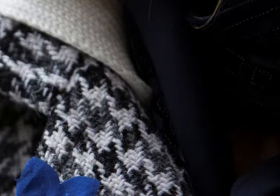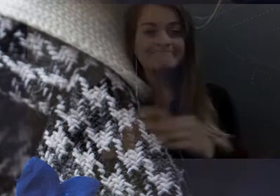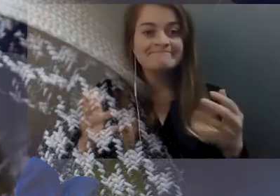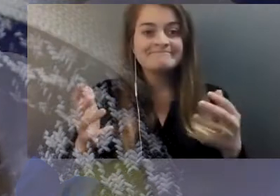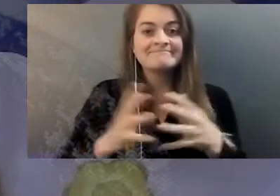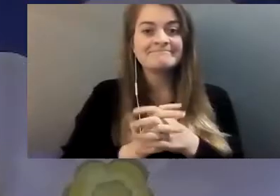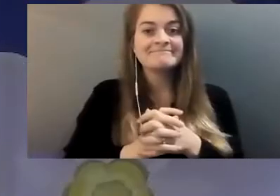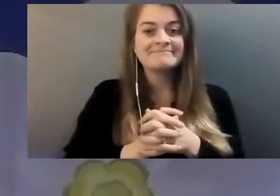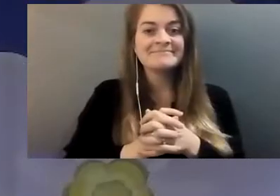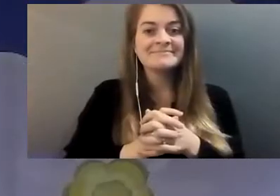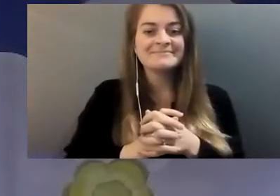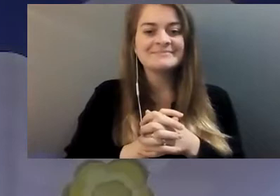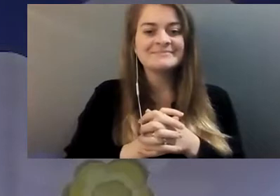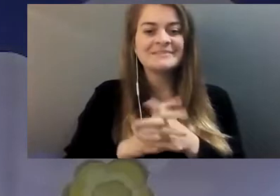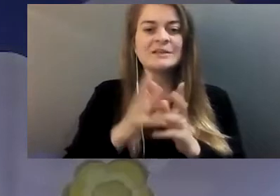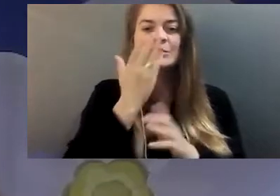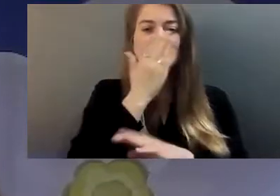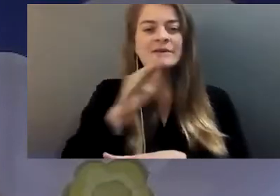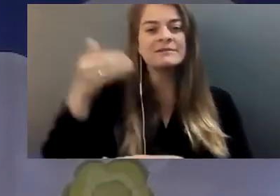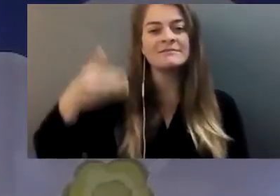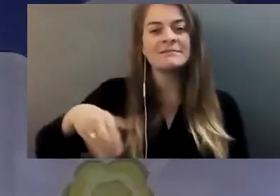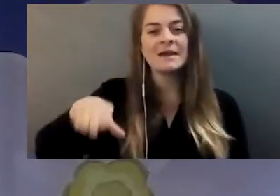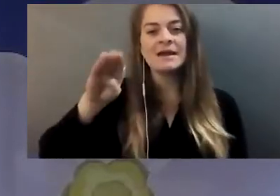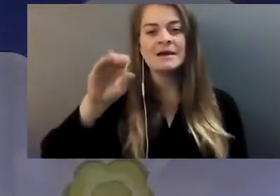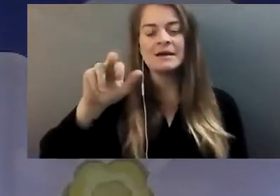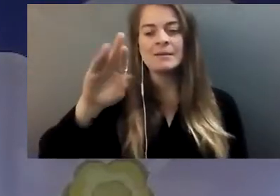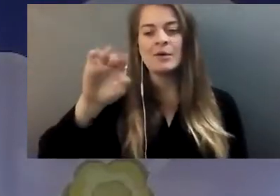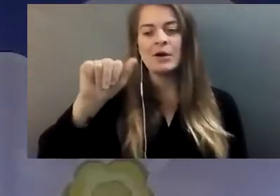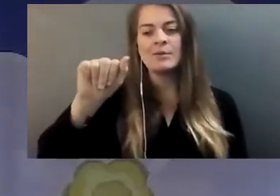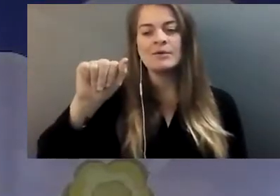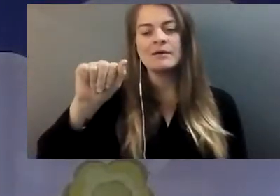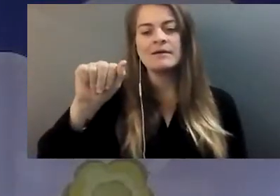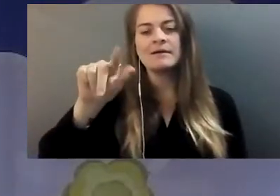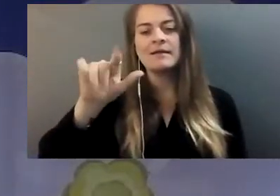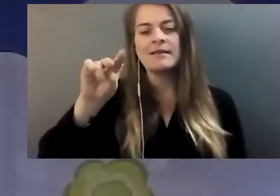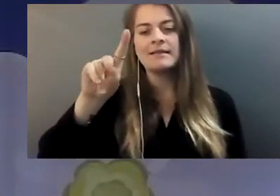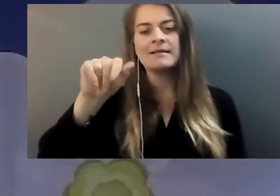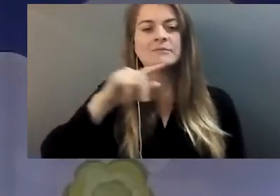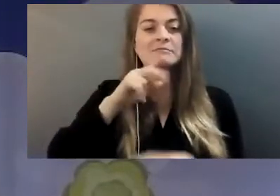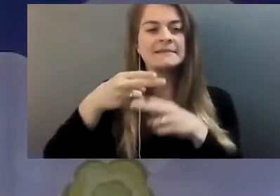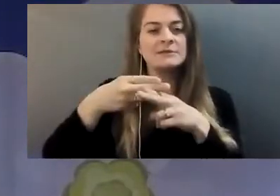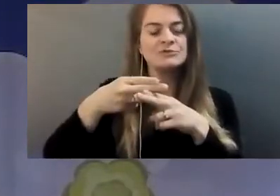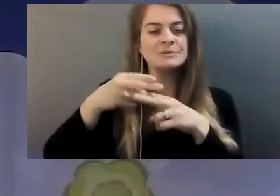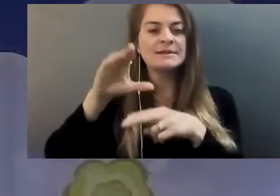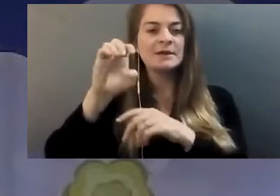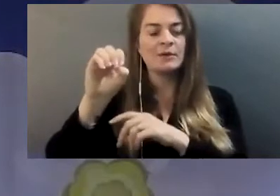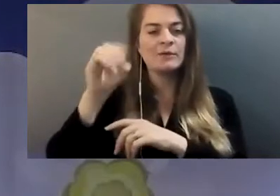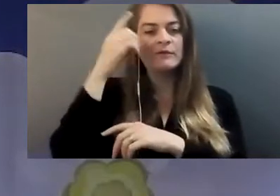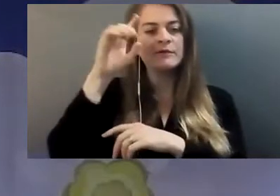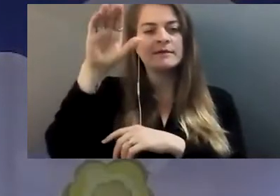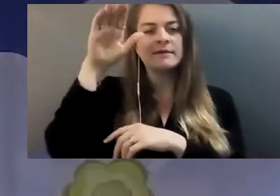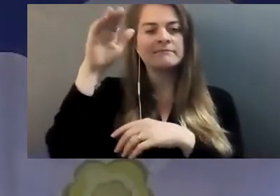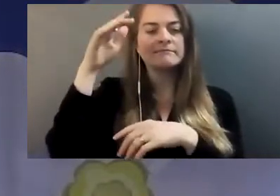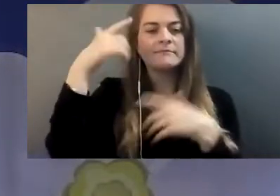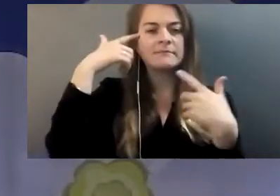So good afternoon, everyone. I'm Barbara Lindsay. I'm the interim CEO of the Alzheimer's Society of BC. Thank you so much